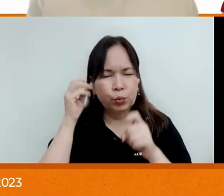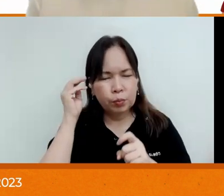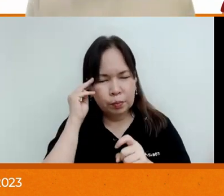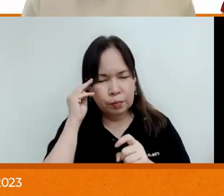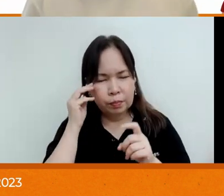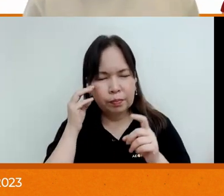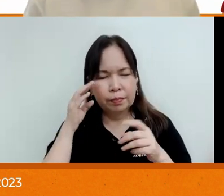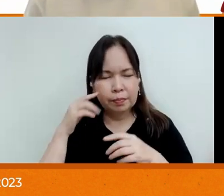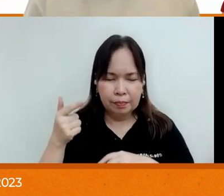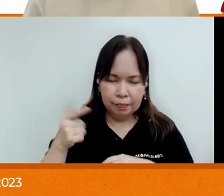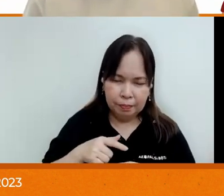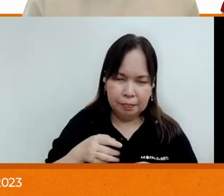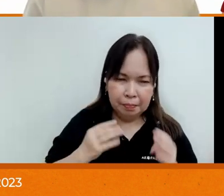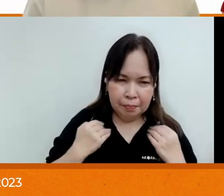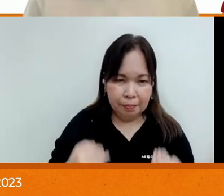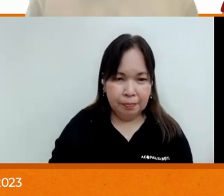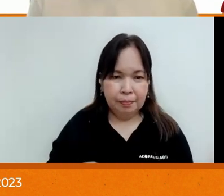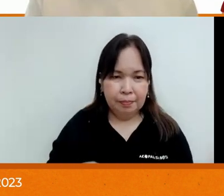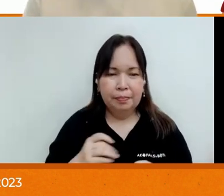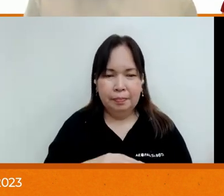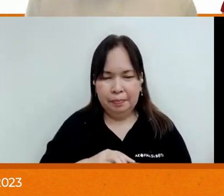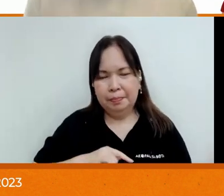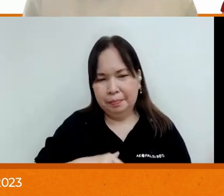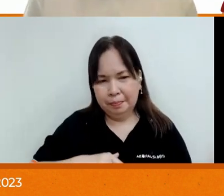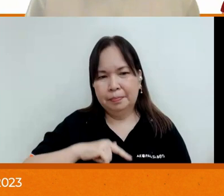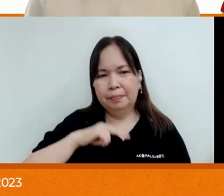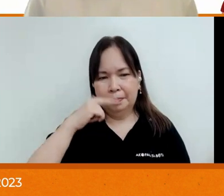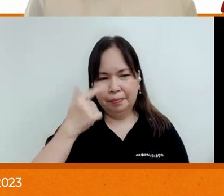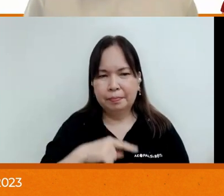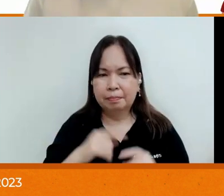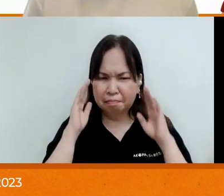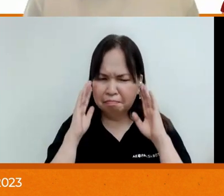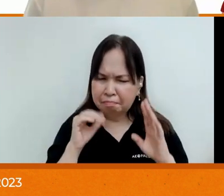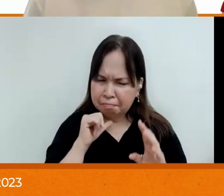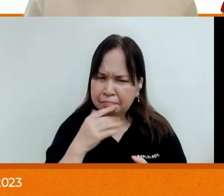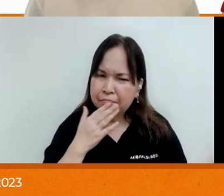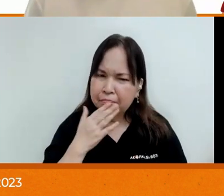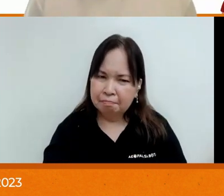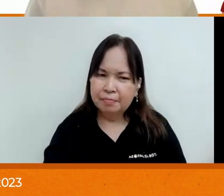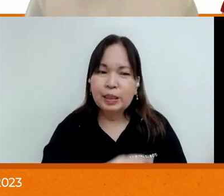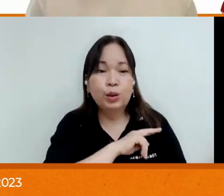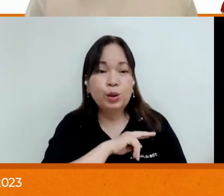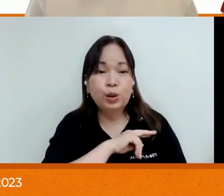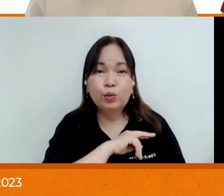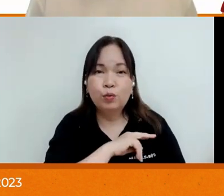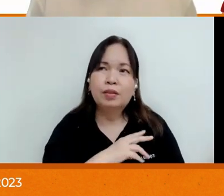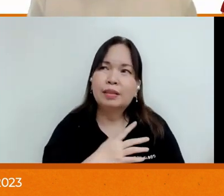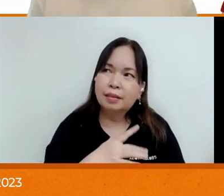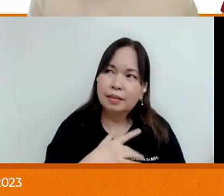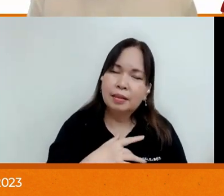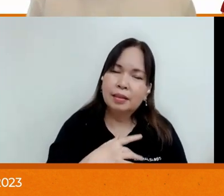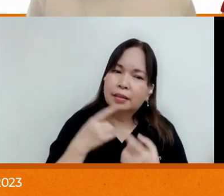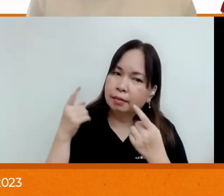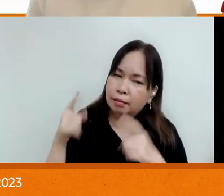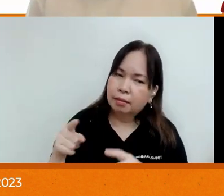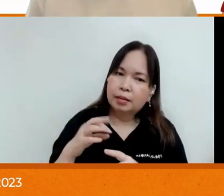vice versa. Anxiety is not a bad thing. It's a normal response to stress, threat, or danger. Pero